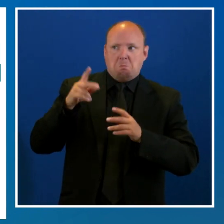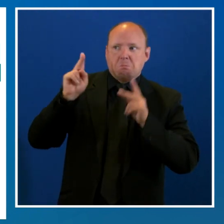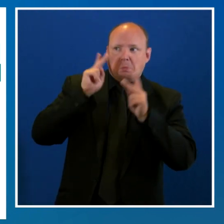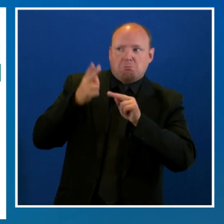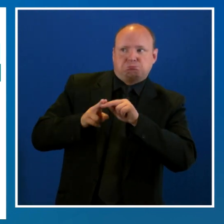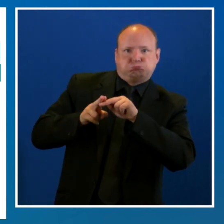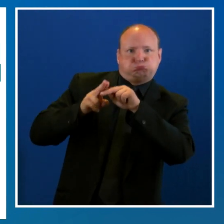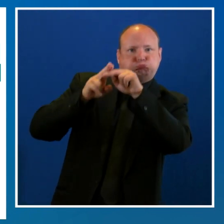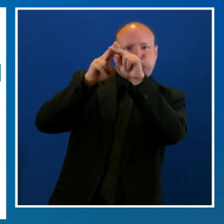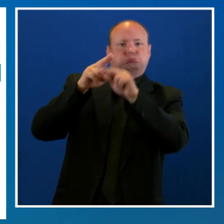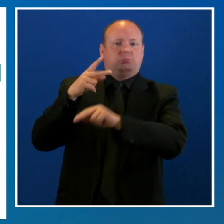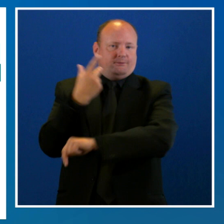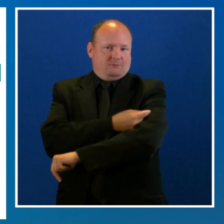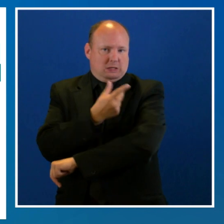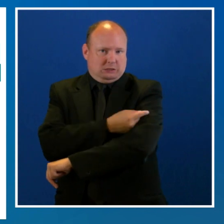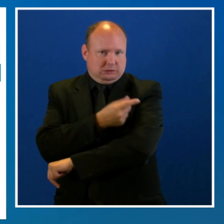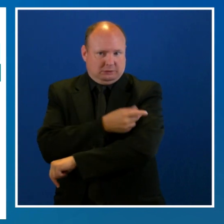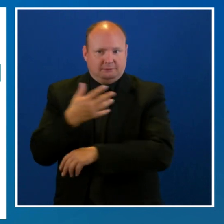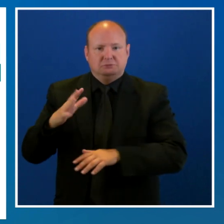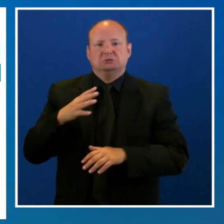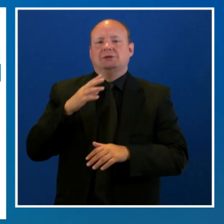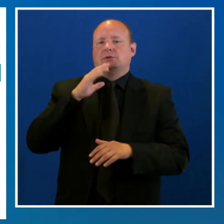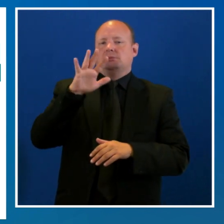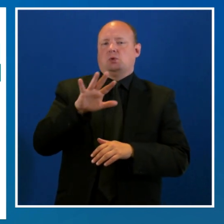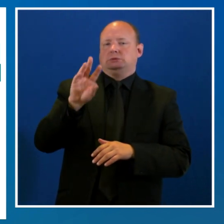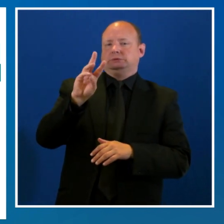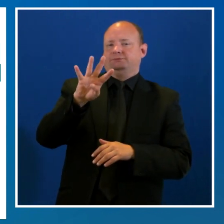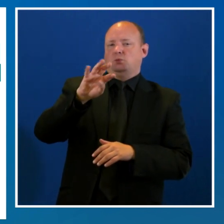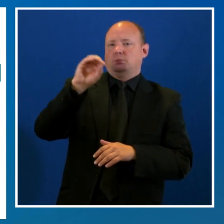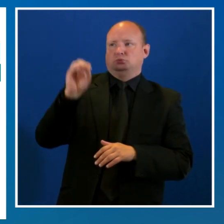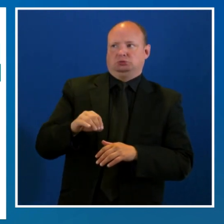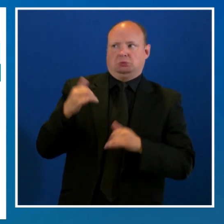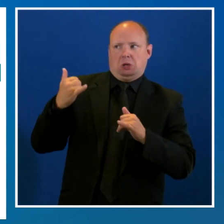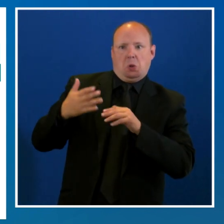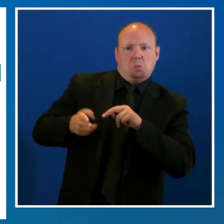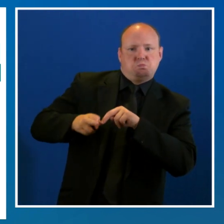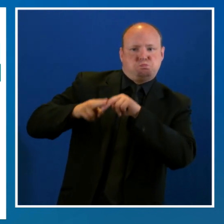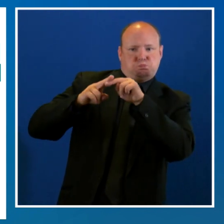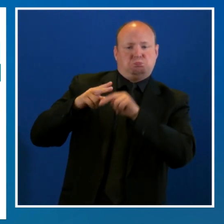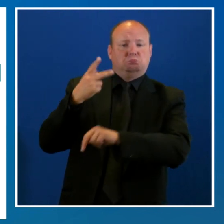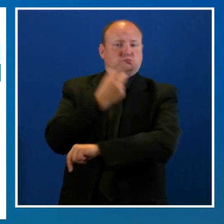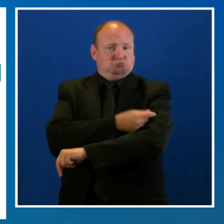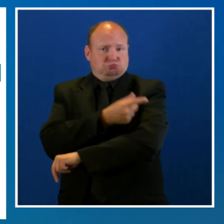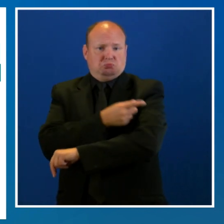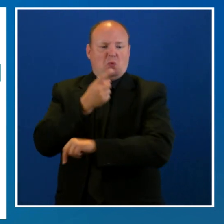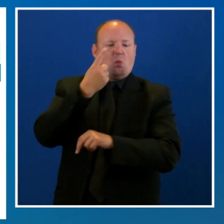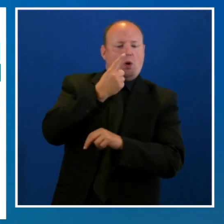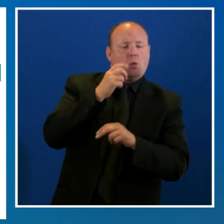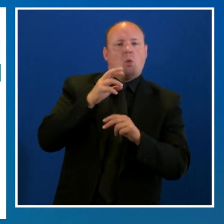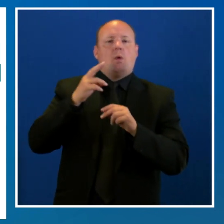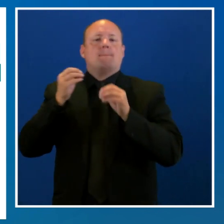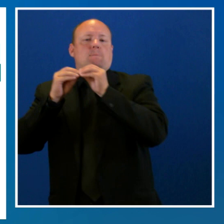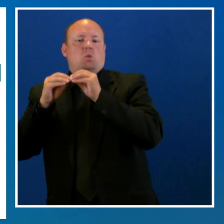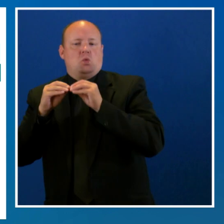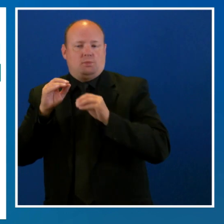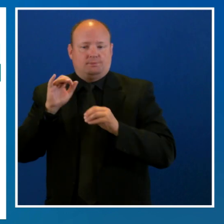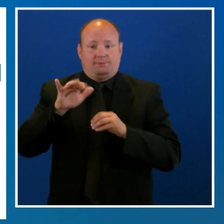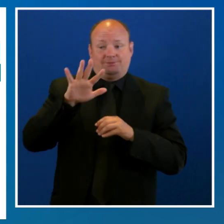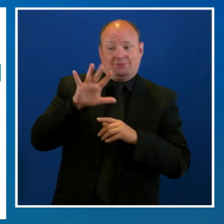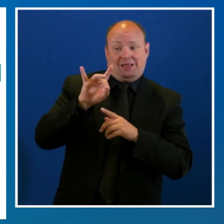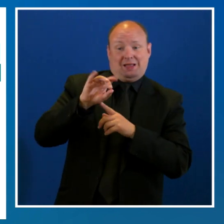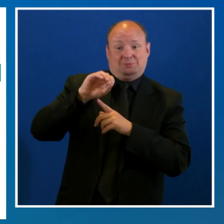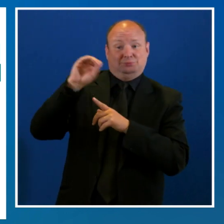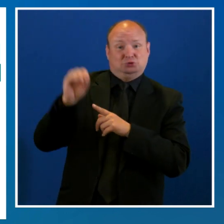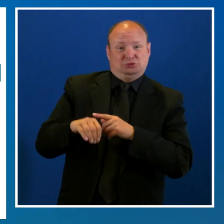64% of residents 16 and older have received at least one dose, and 58% have completed their